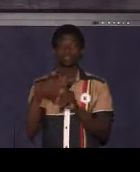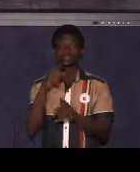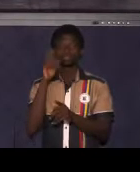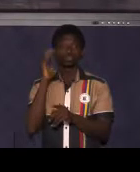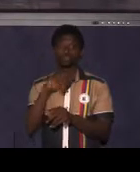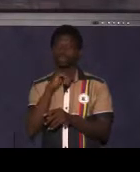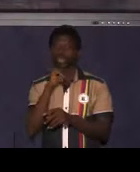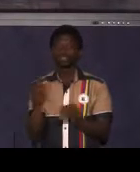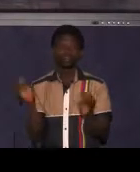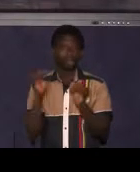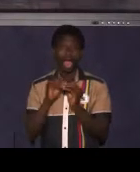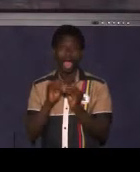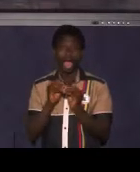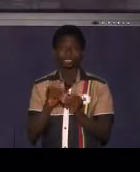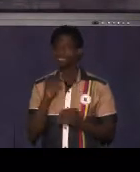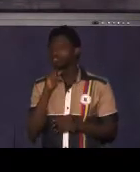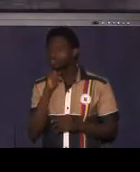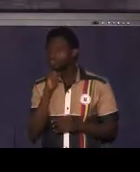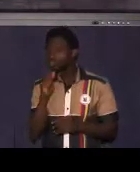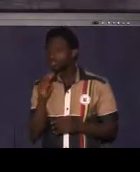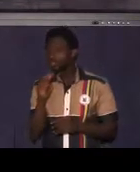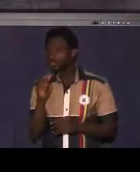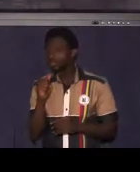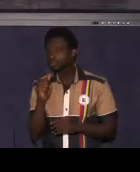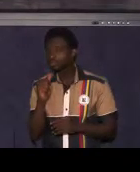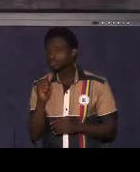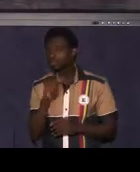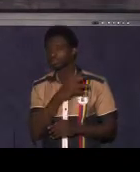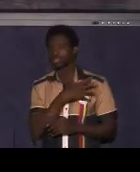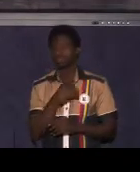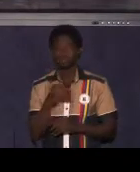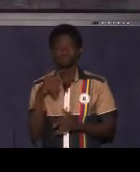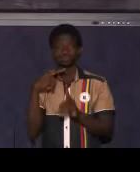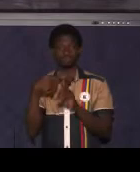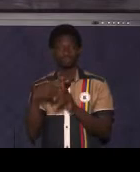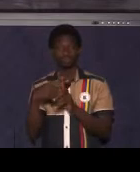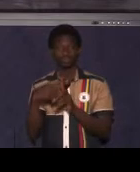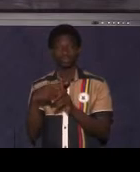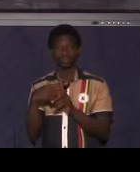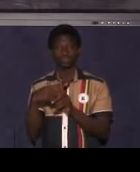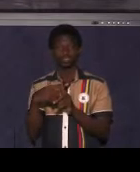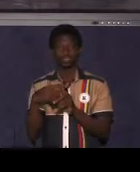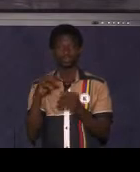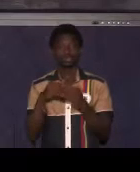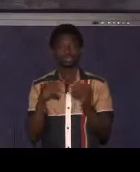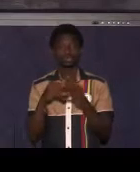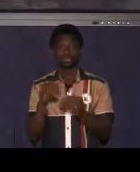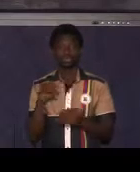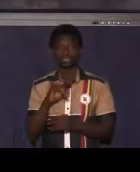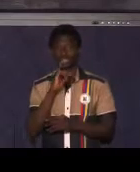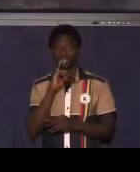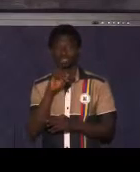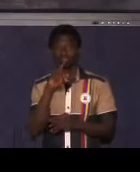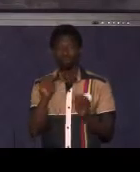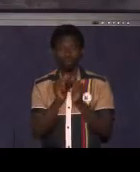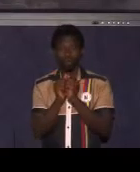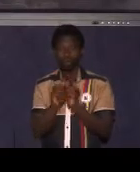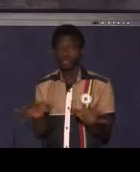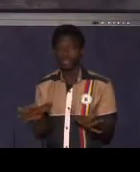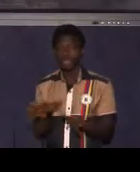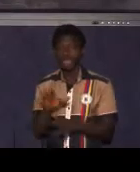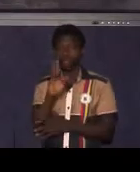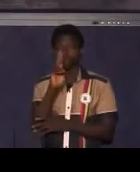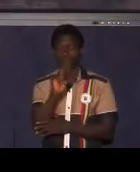or positive, you will not have any not there. So, an affirmative statement is the one without the